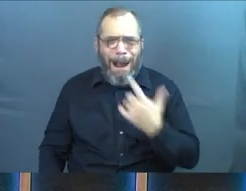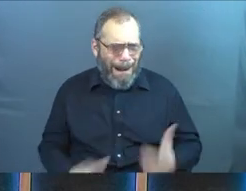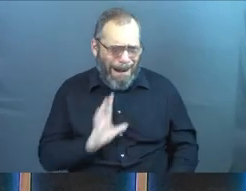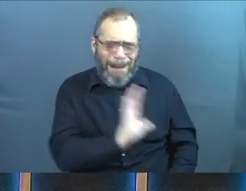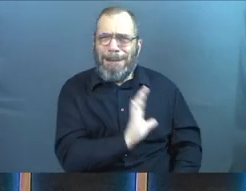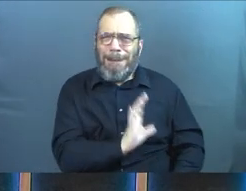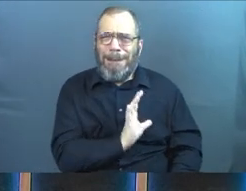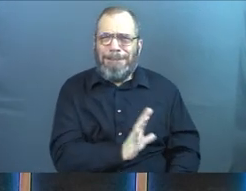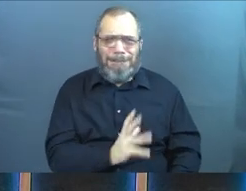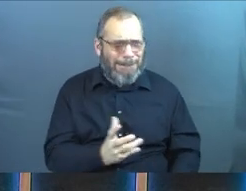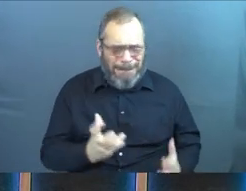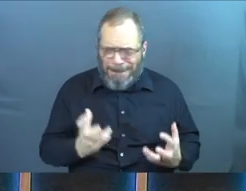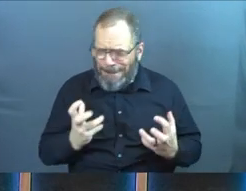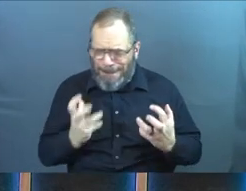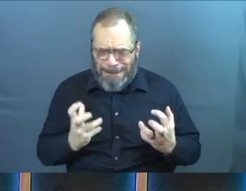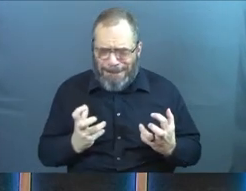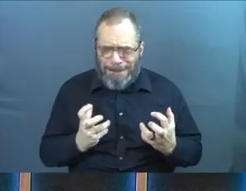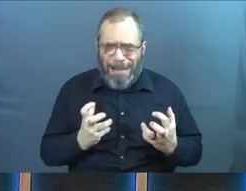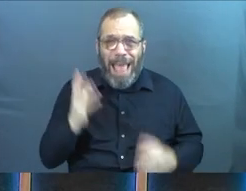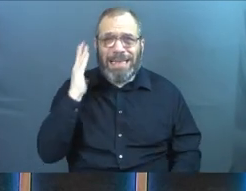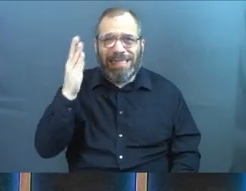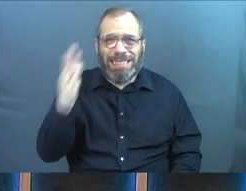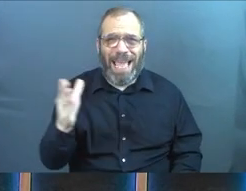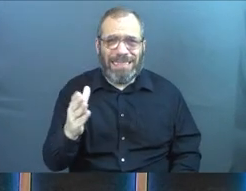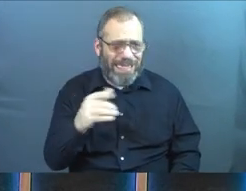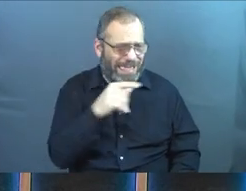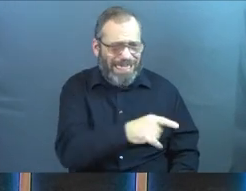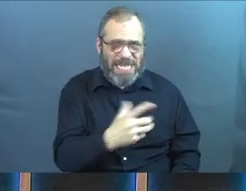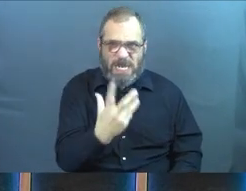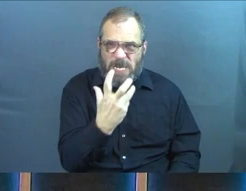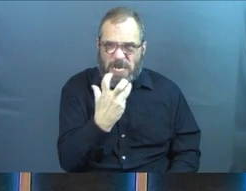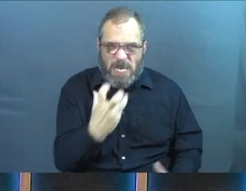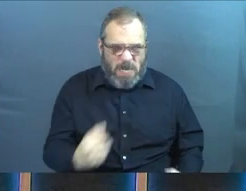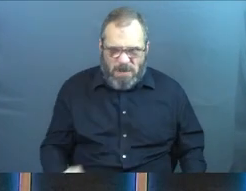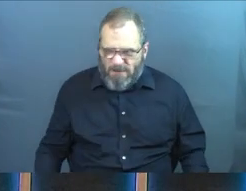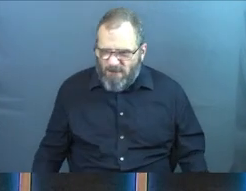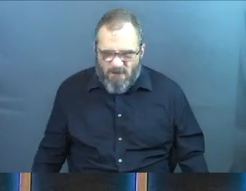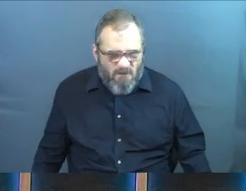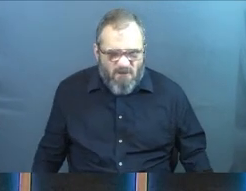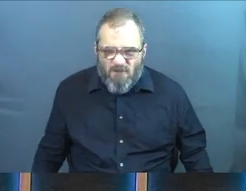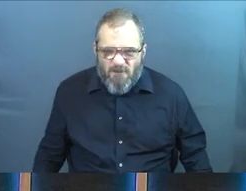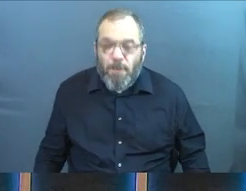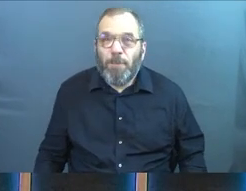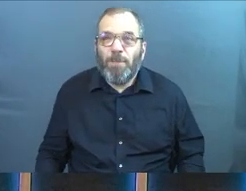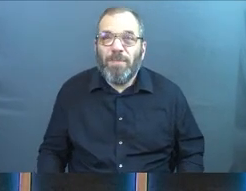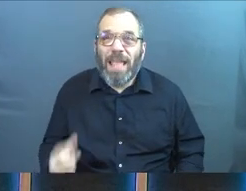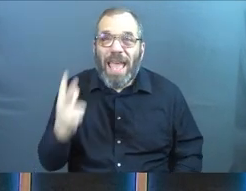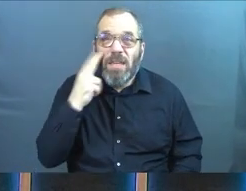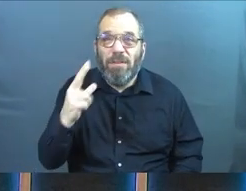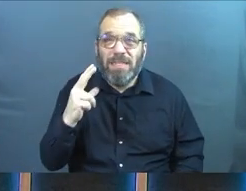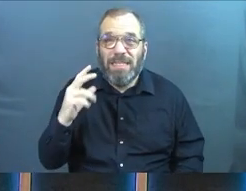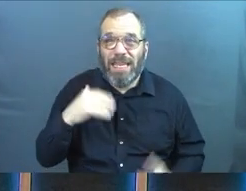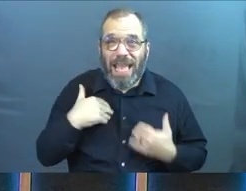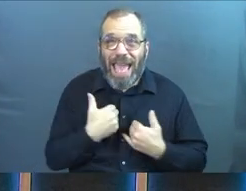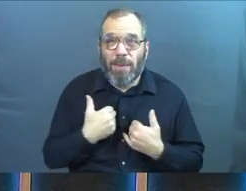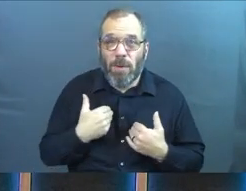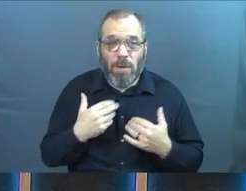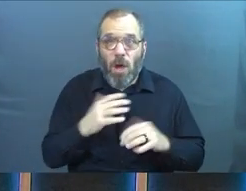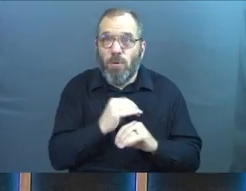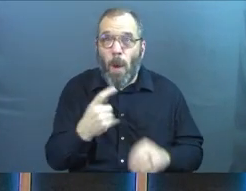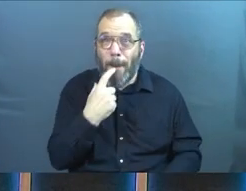and his destiny are driving his anger. You ever see a wild animal that's got